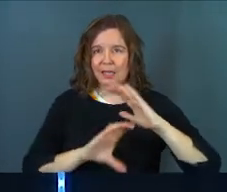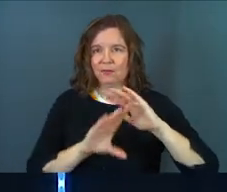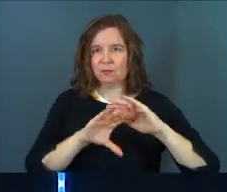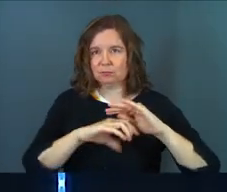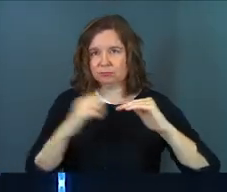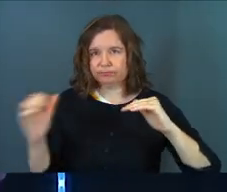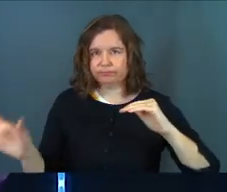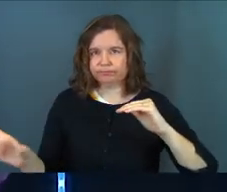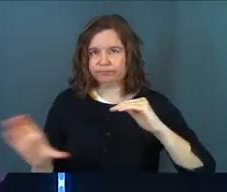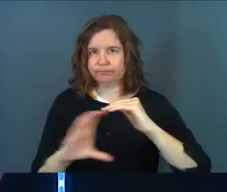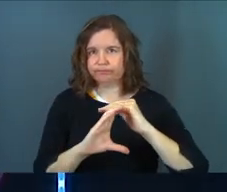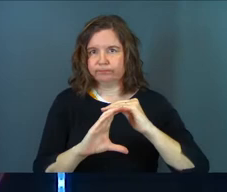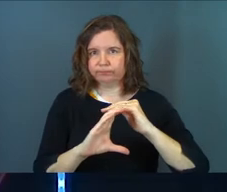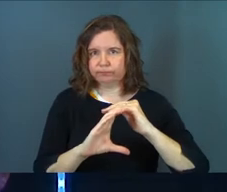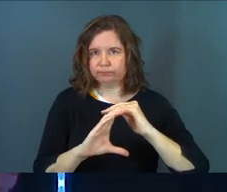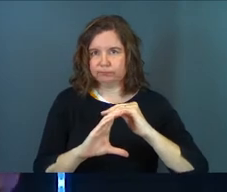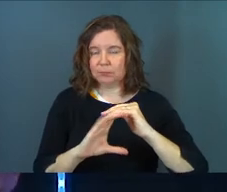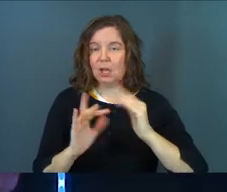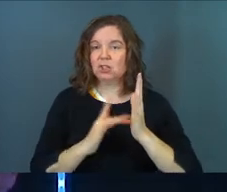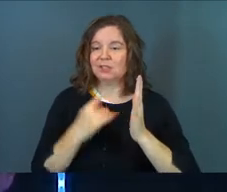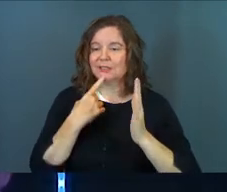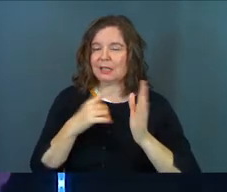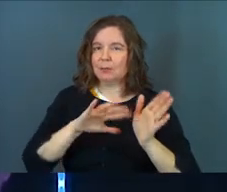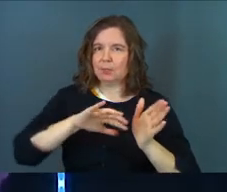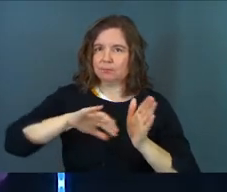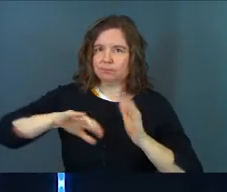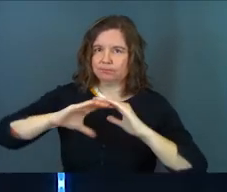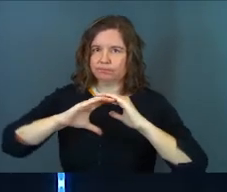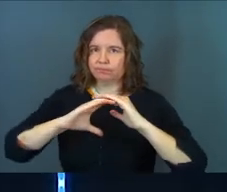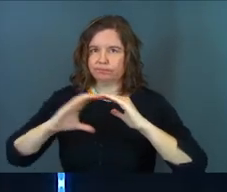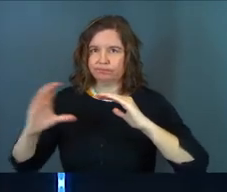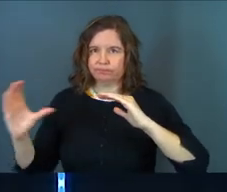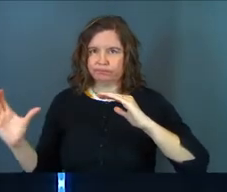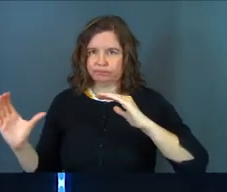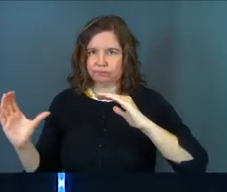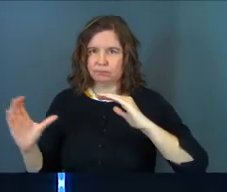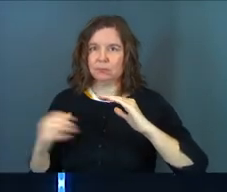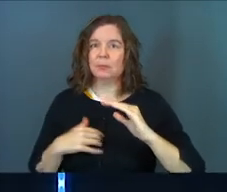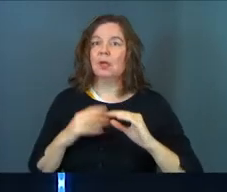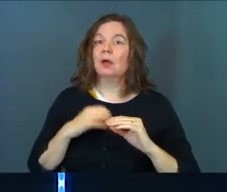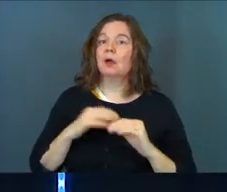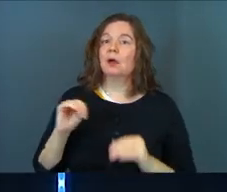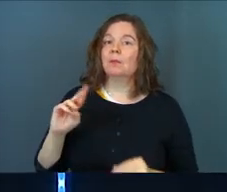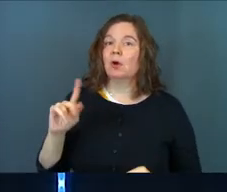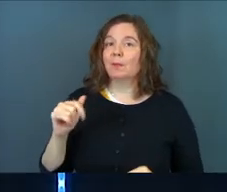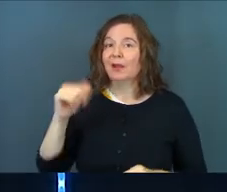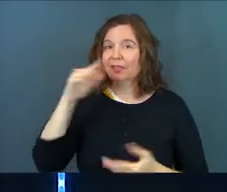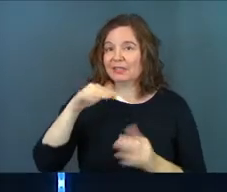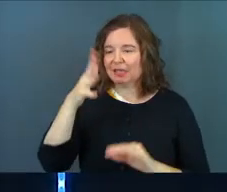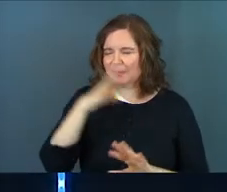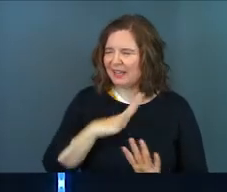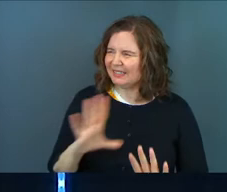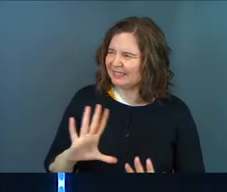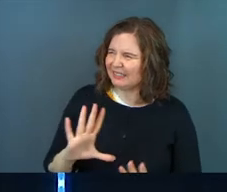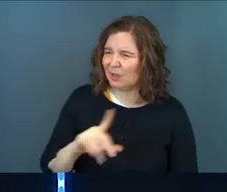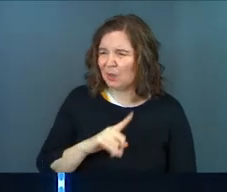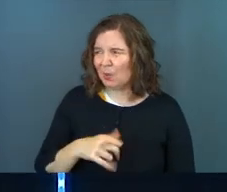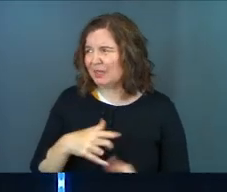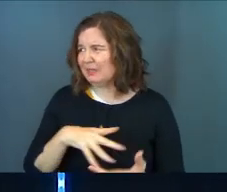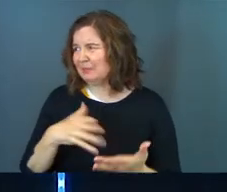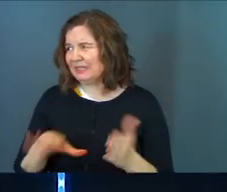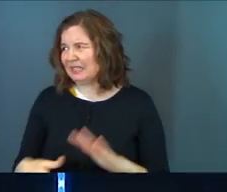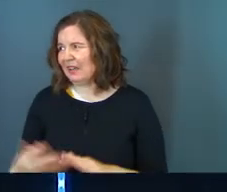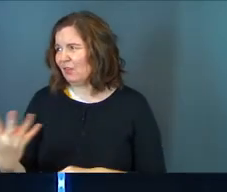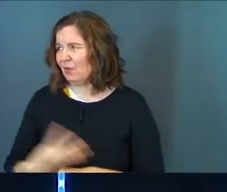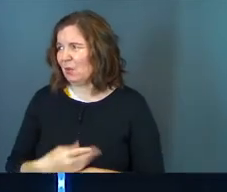a cave with a stone rolled across its entrance. Jesus tells them, roll the stone aside. But Martha, the dead man's sister, protested, Lord, he has